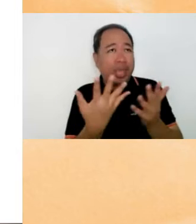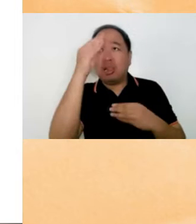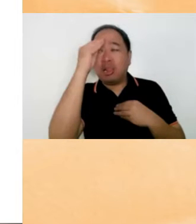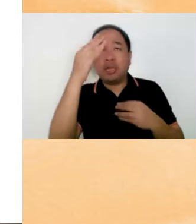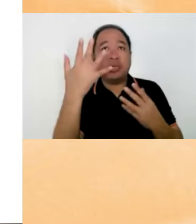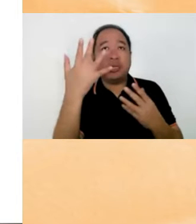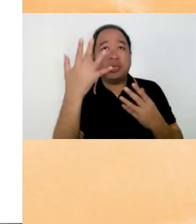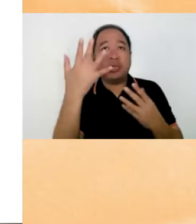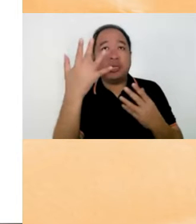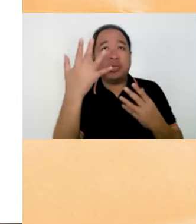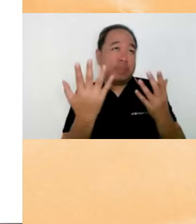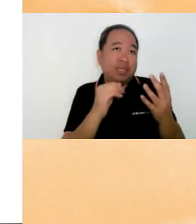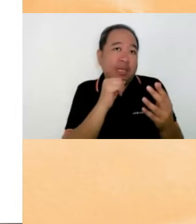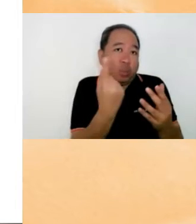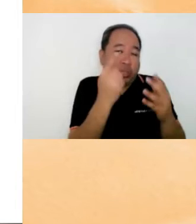and